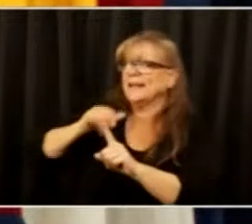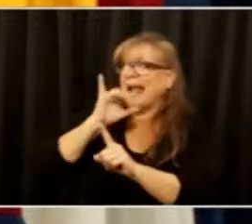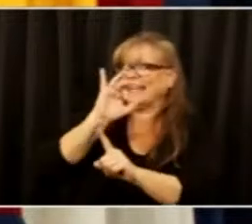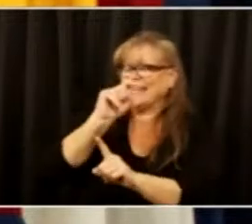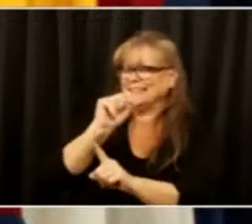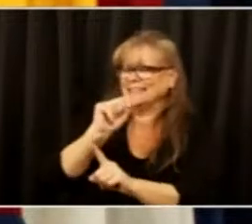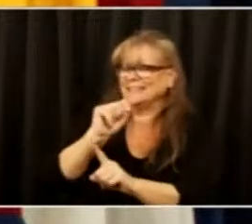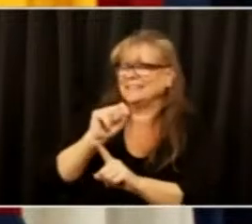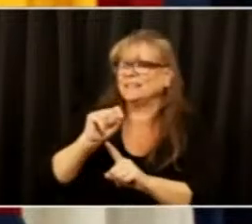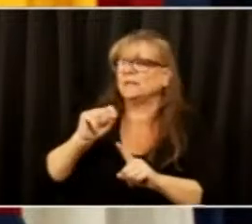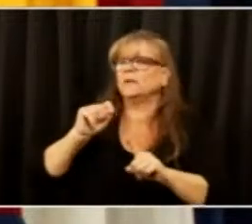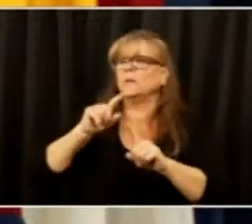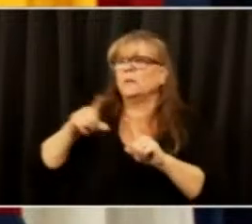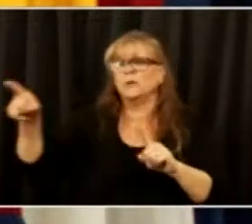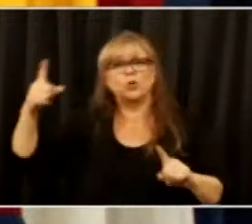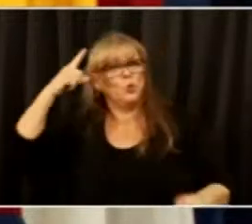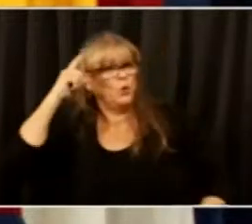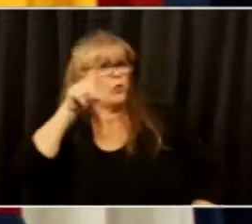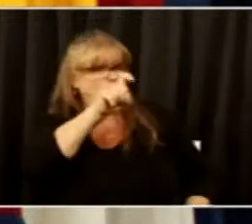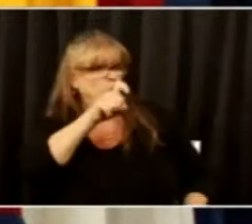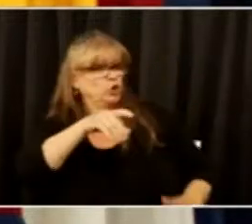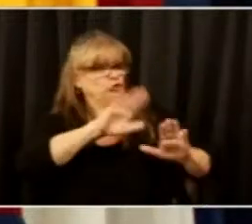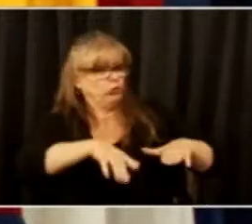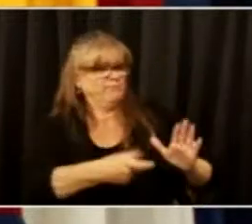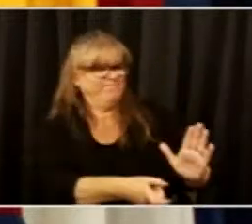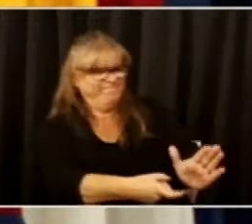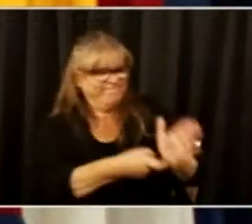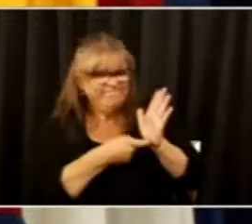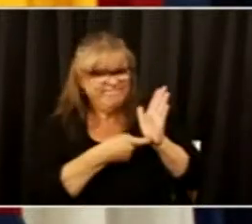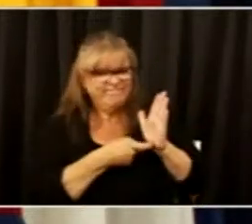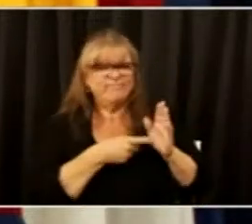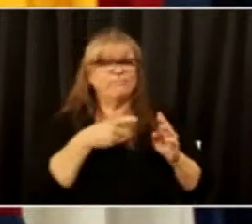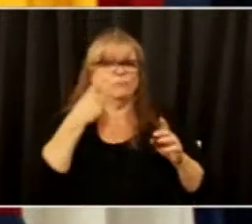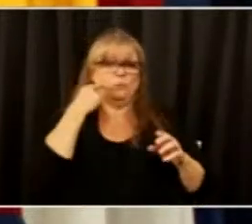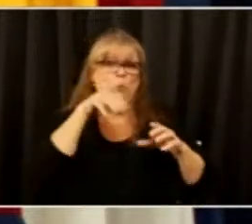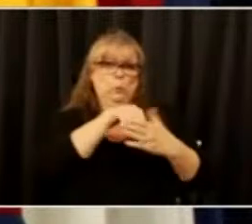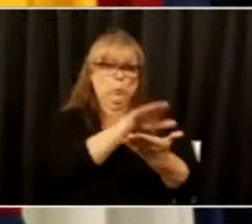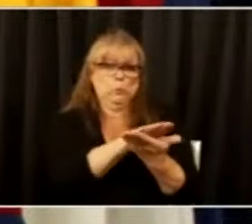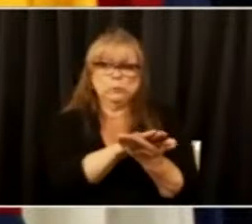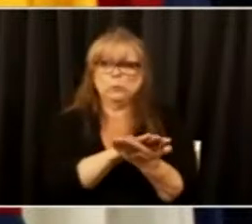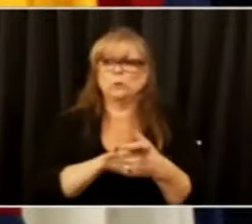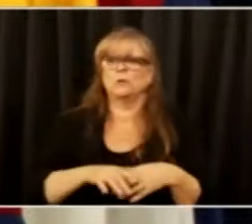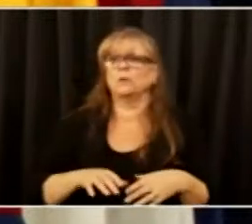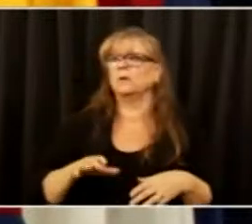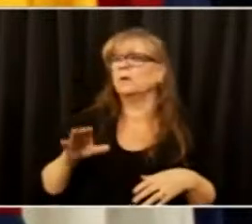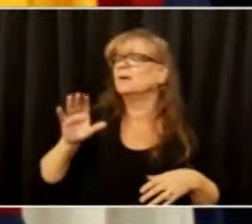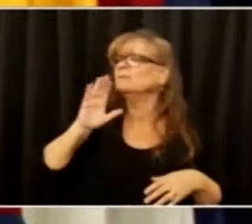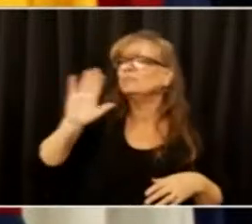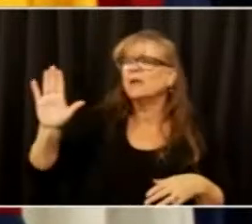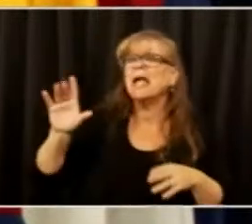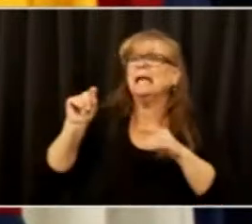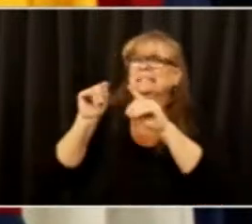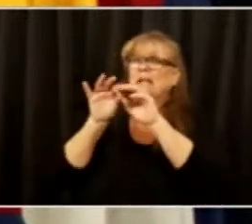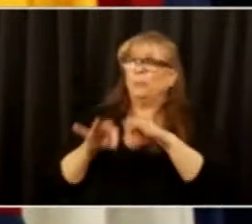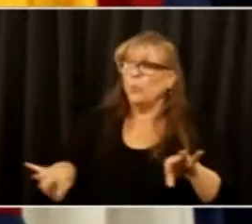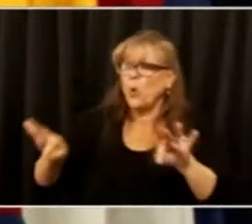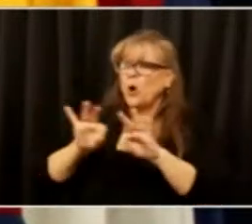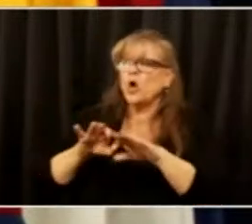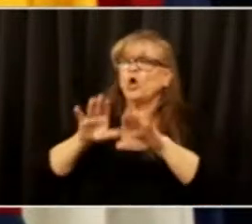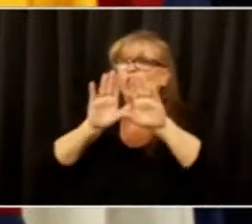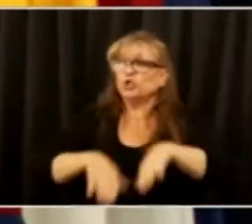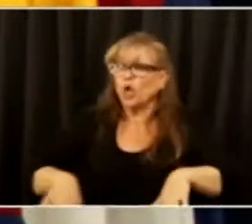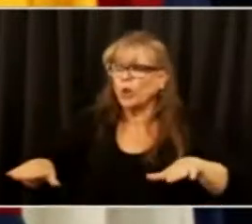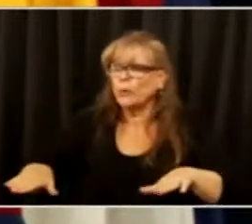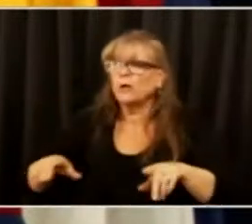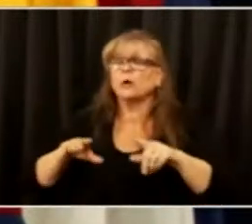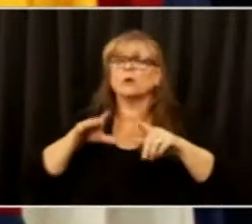You know, what's important is that people get protected, and I think that most kids, as they're visiting their pediatricians and getting their shots, this